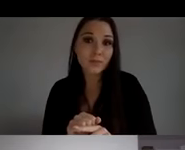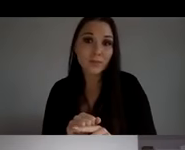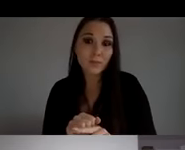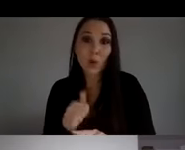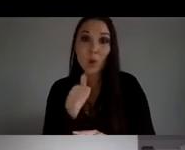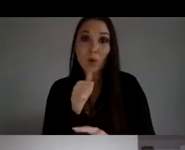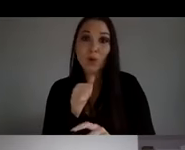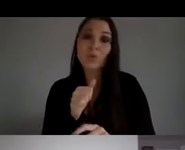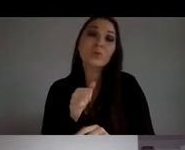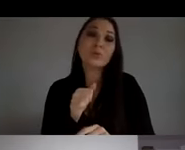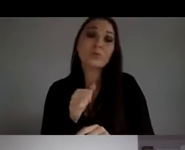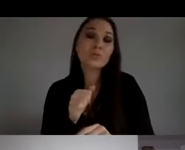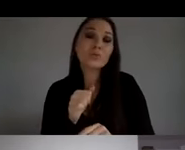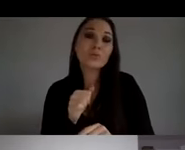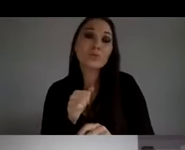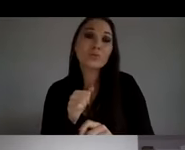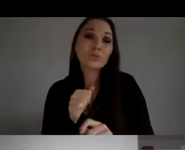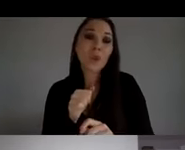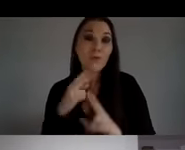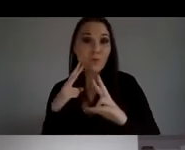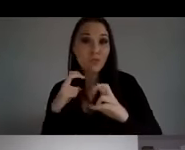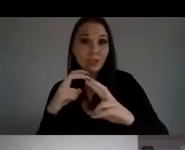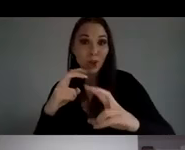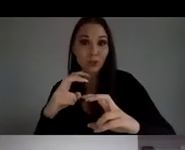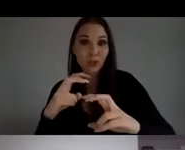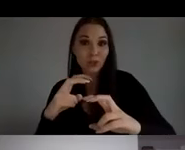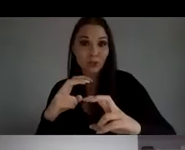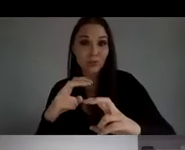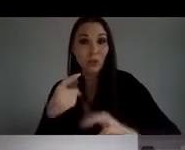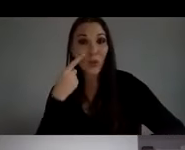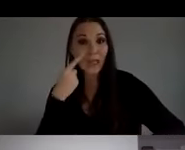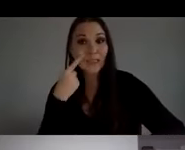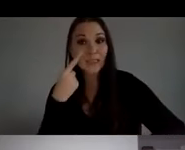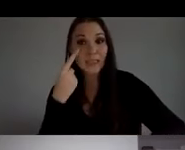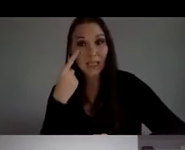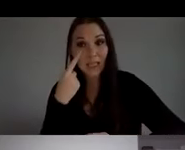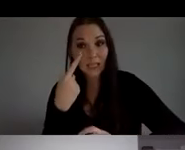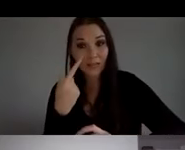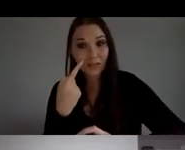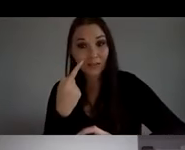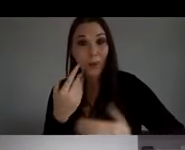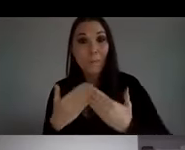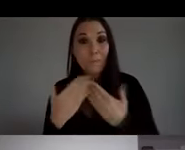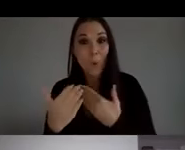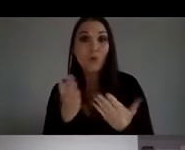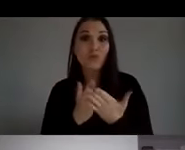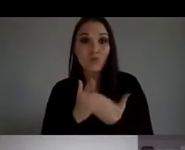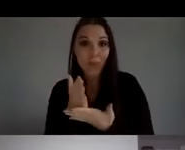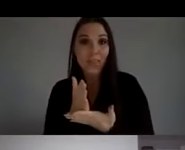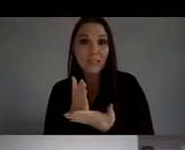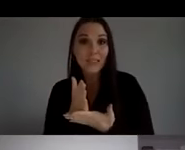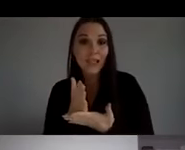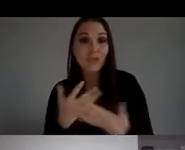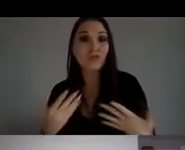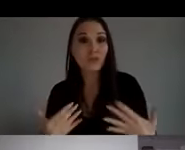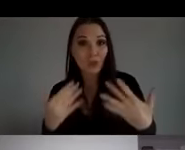GANs, but from research that we read, you can see that it actually, you get more realistic results